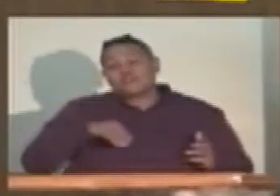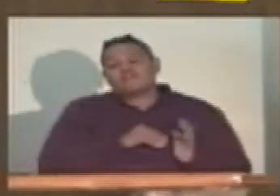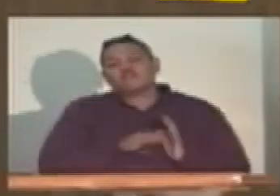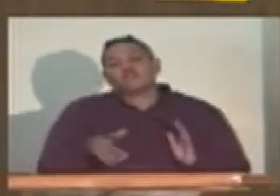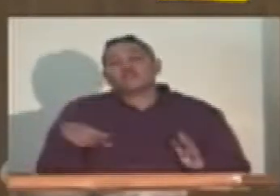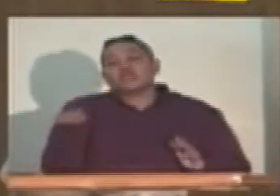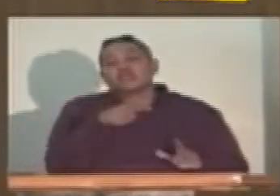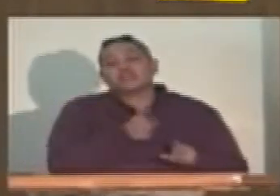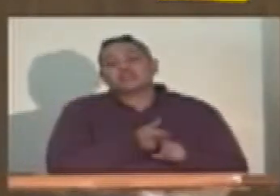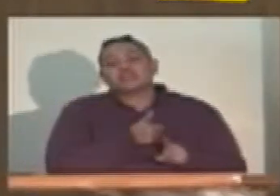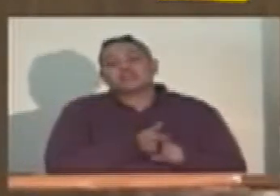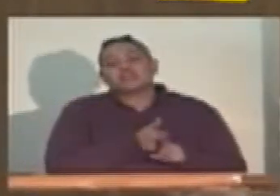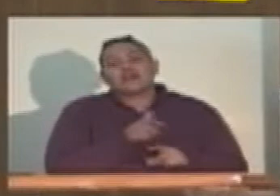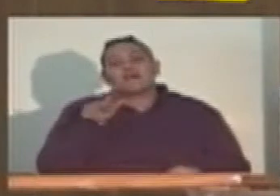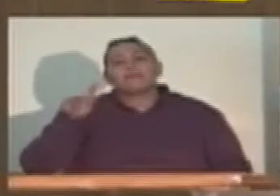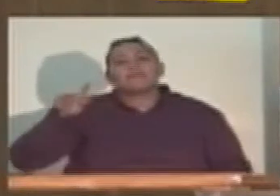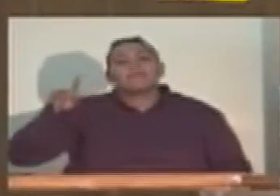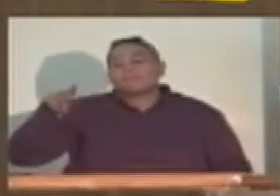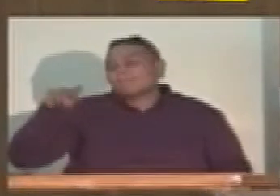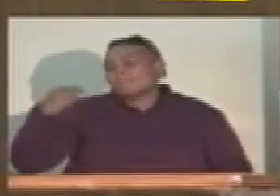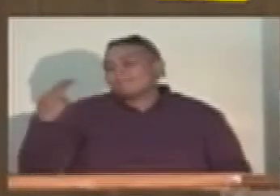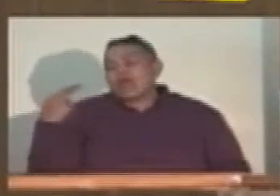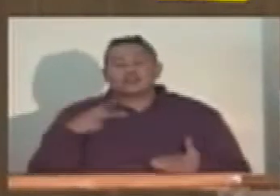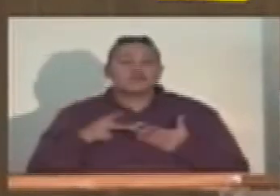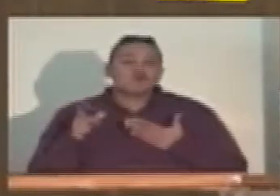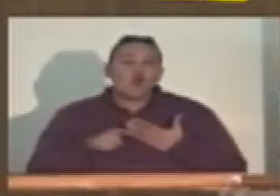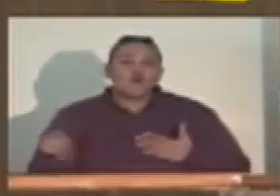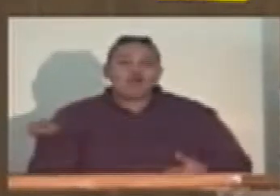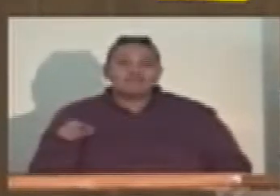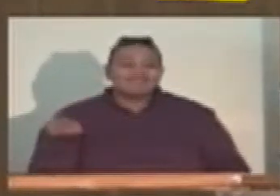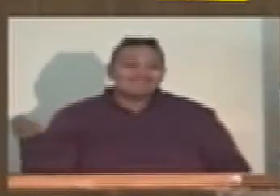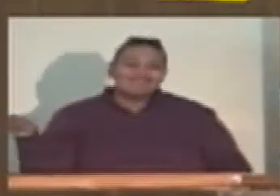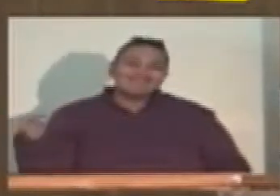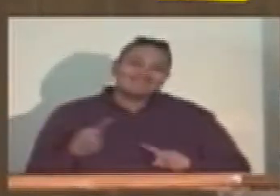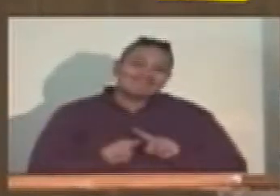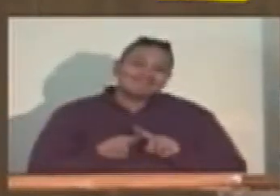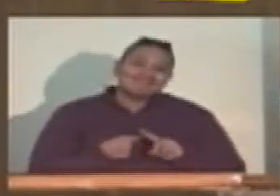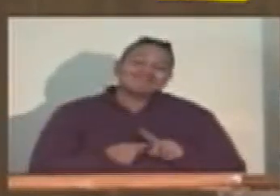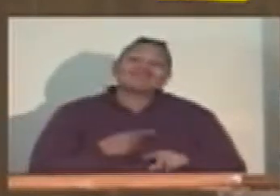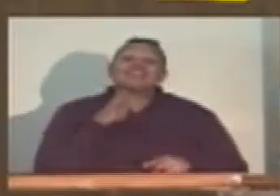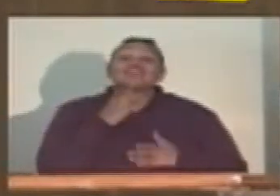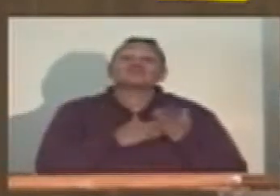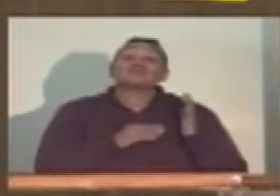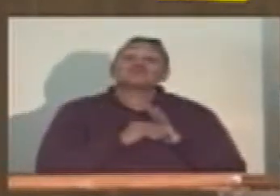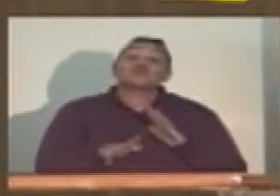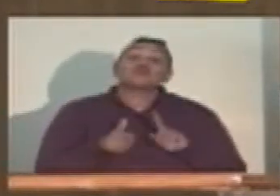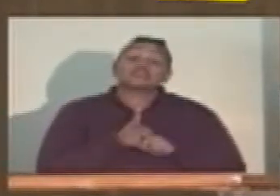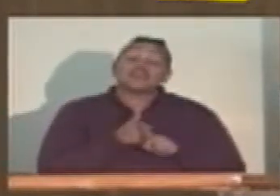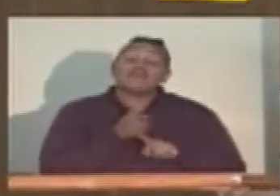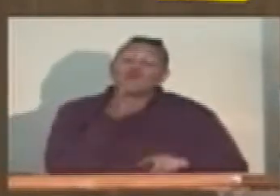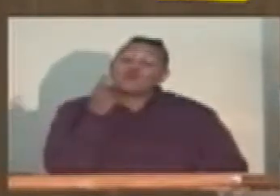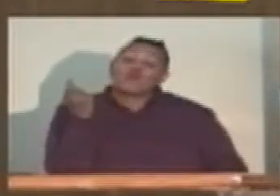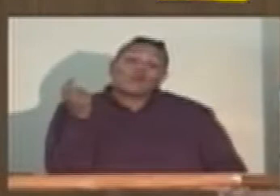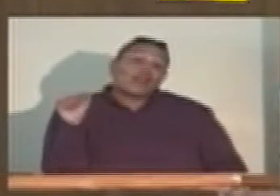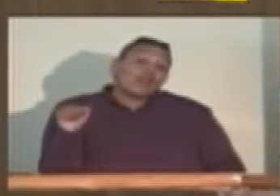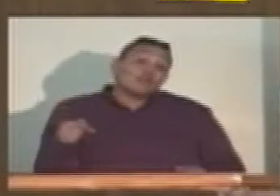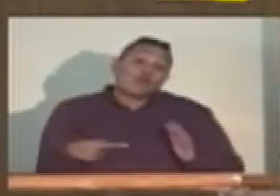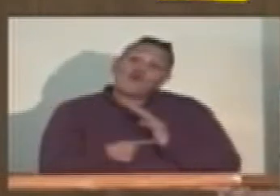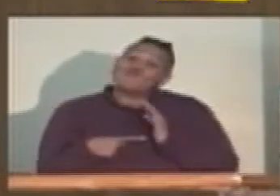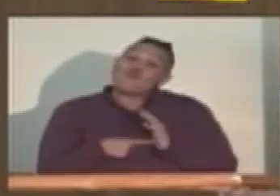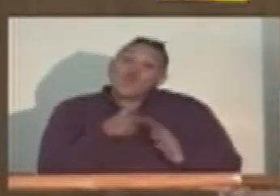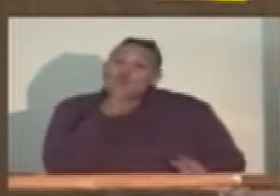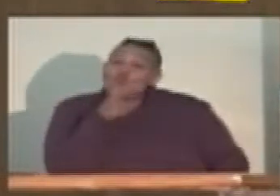students are on PATH program. There are still some students who are only able to afford